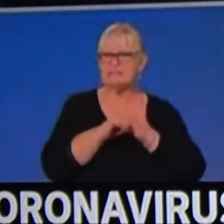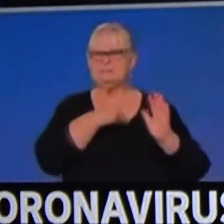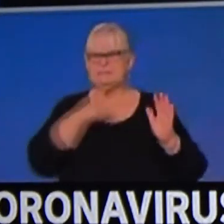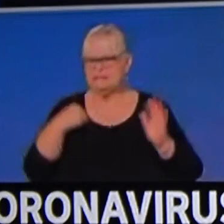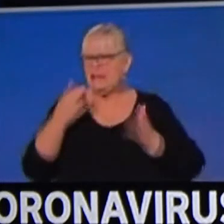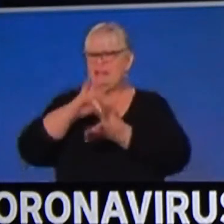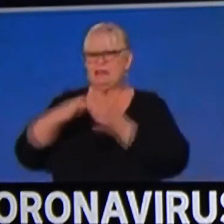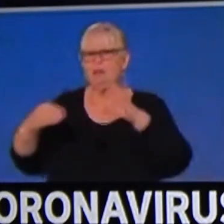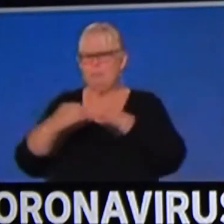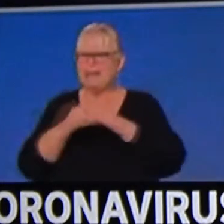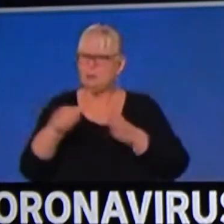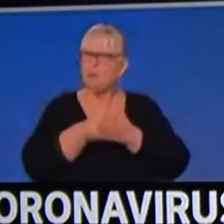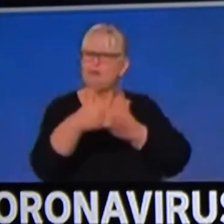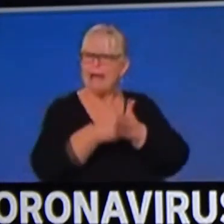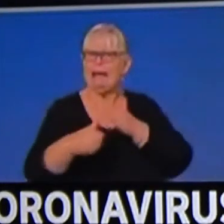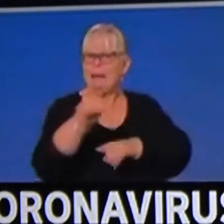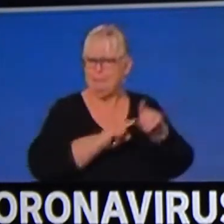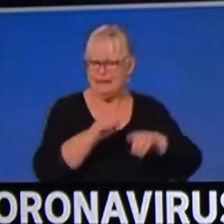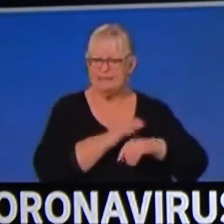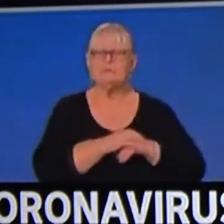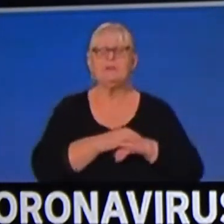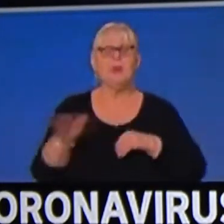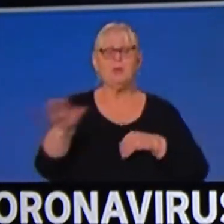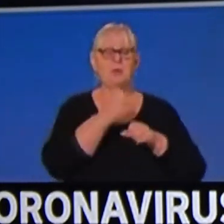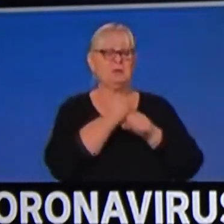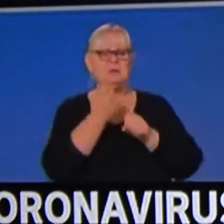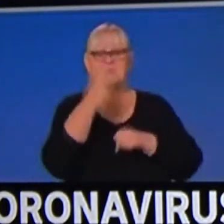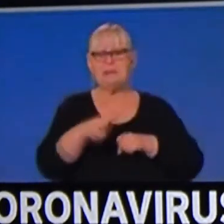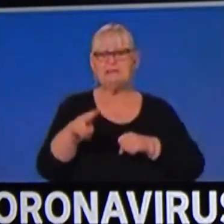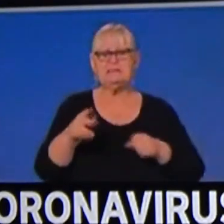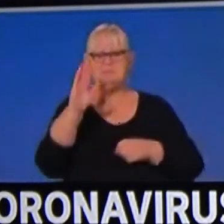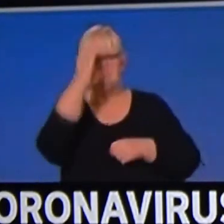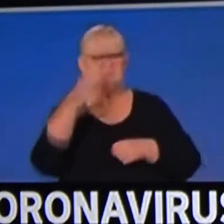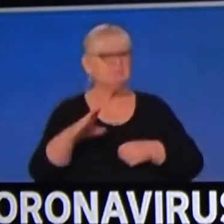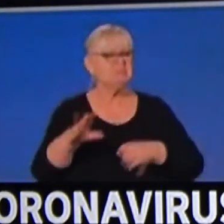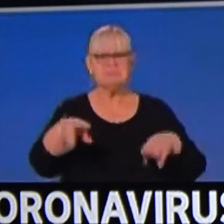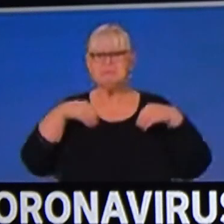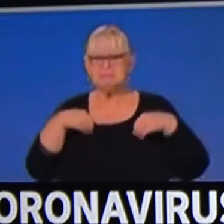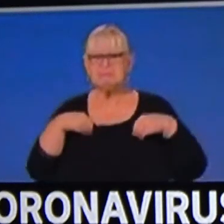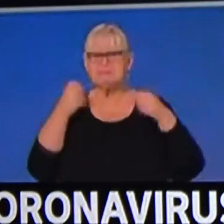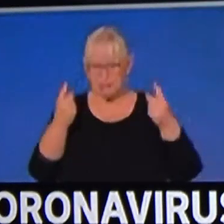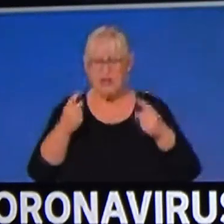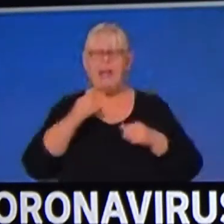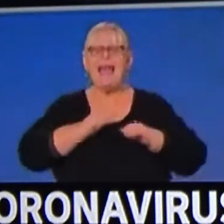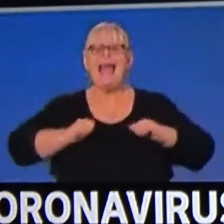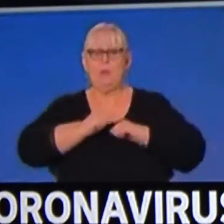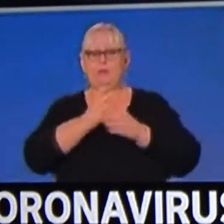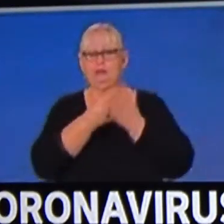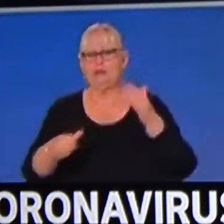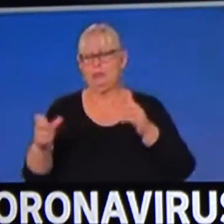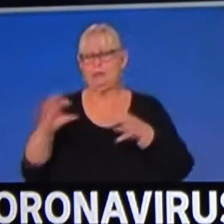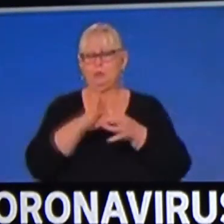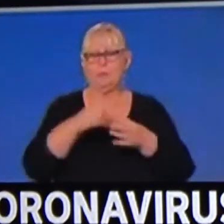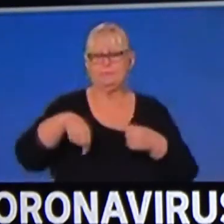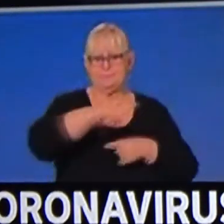bankers should meet regularly. And I thank the G20 for continuing on with that practice, and the Treasurer joined them last night. So there's